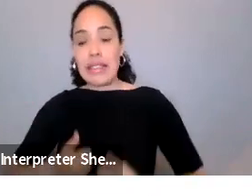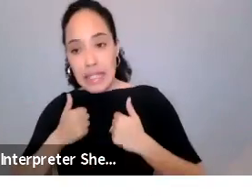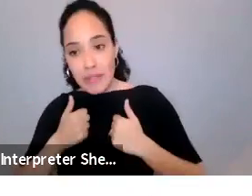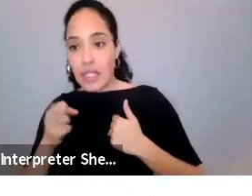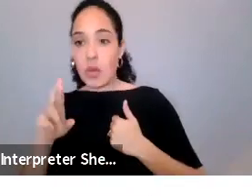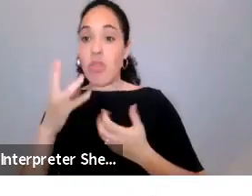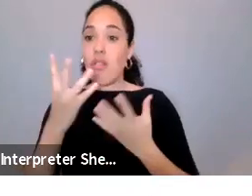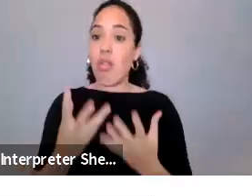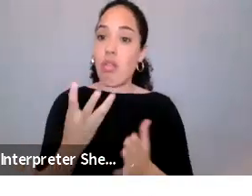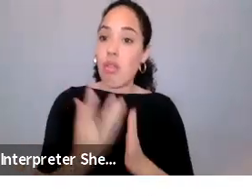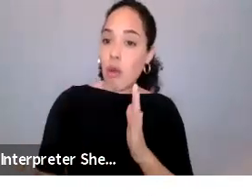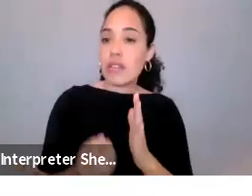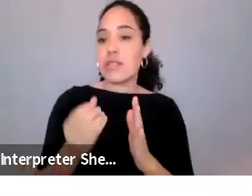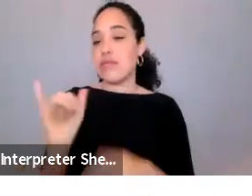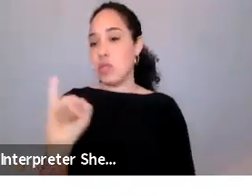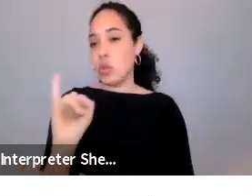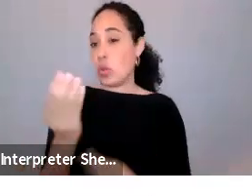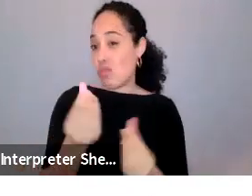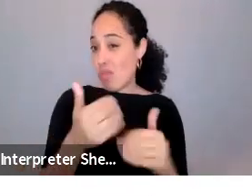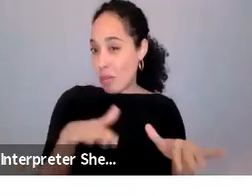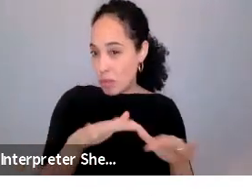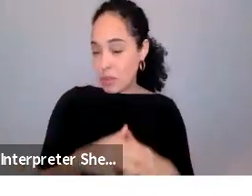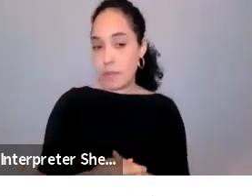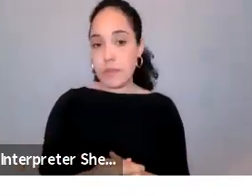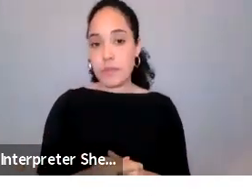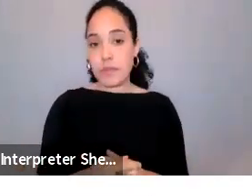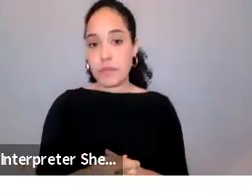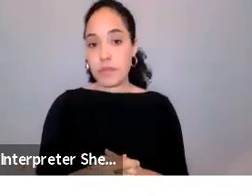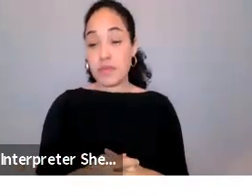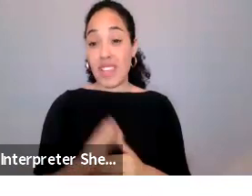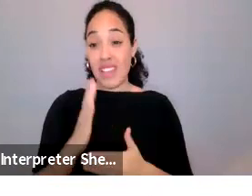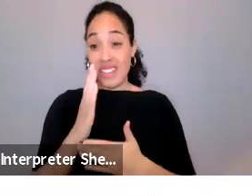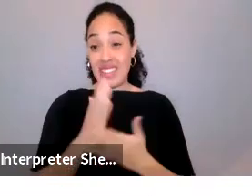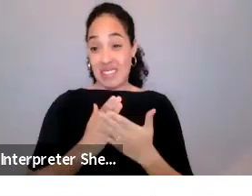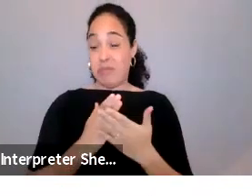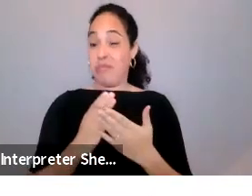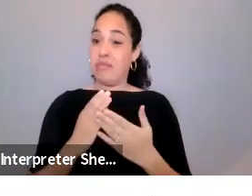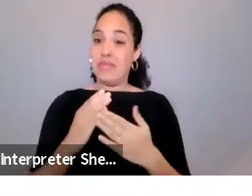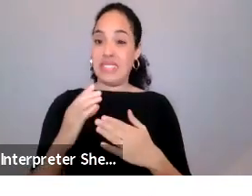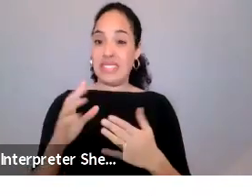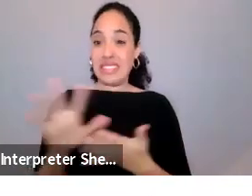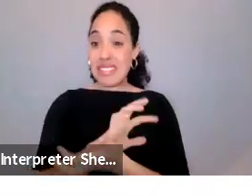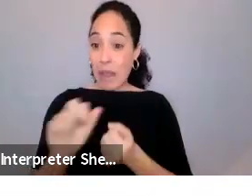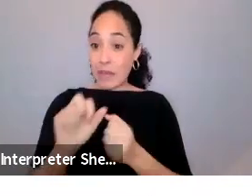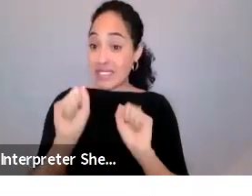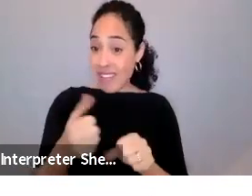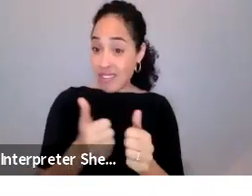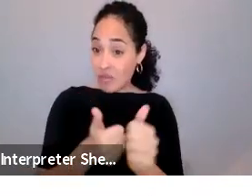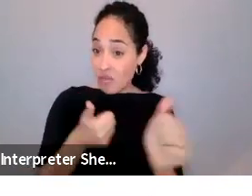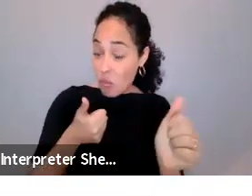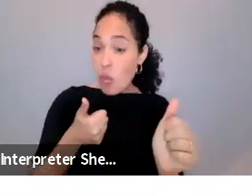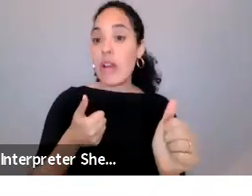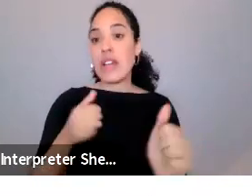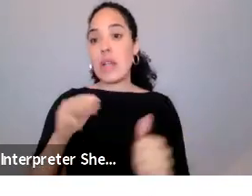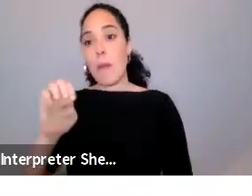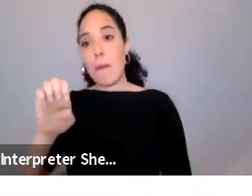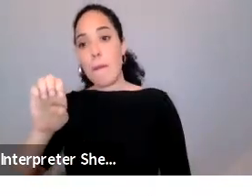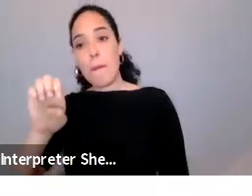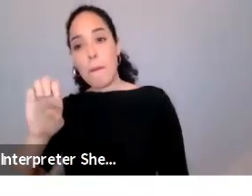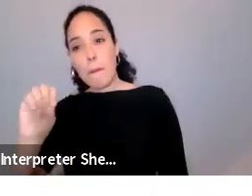property. Damage that could have been avoided. This includes moisture, mildew, or mold resulting from either pre-existing